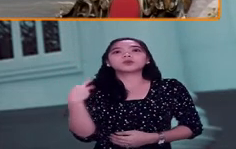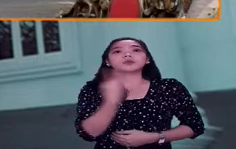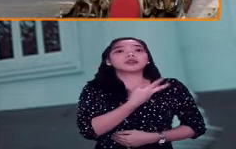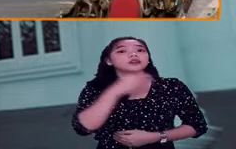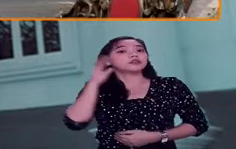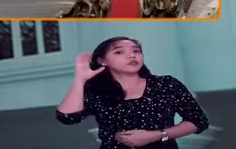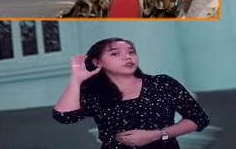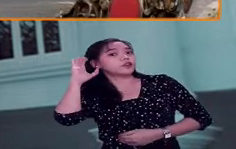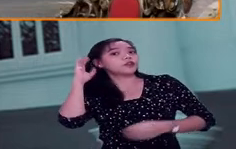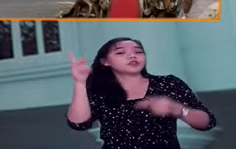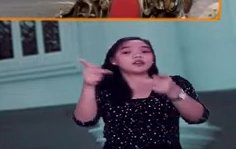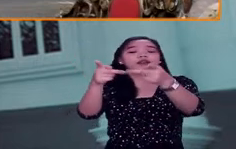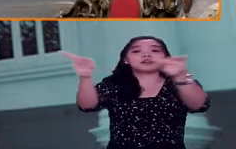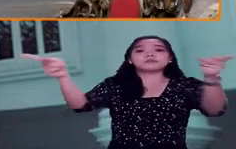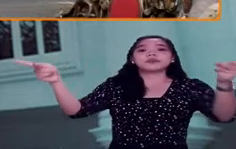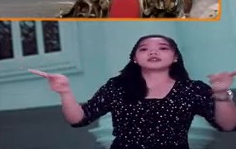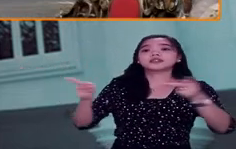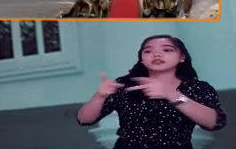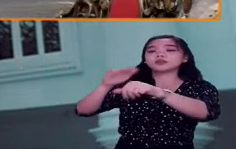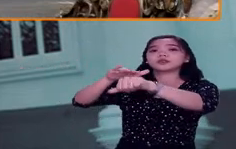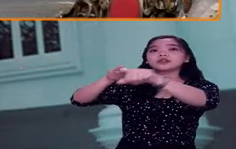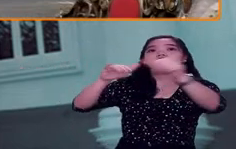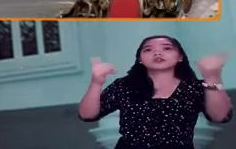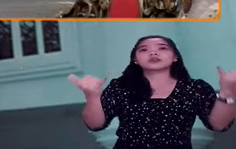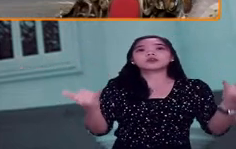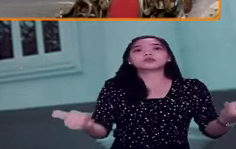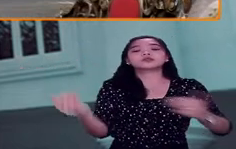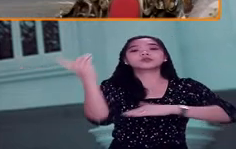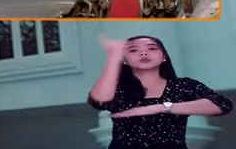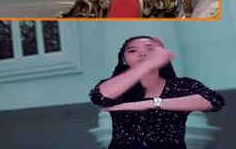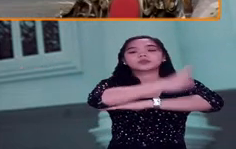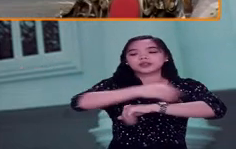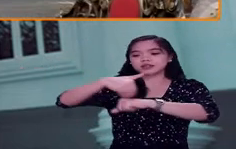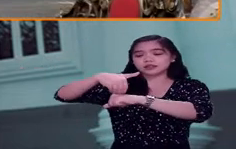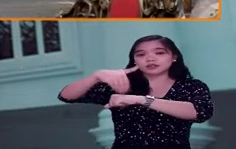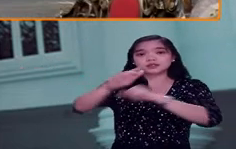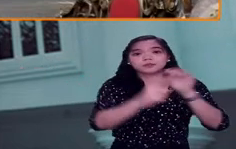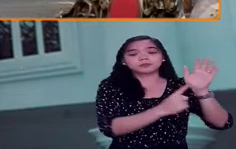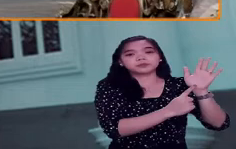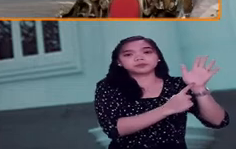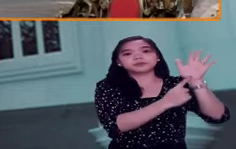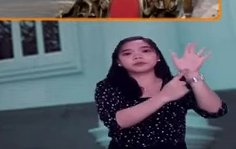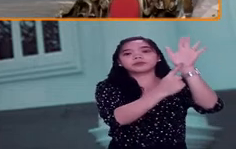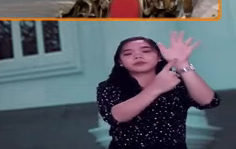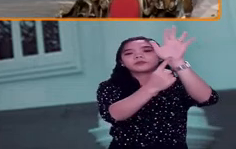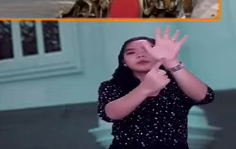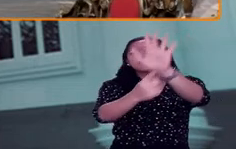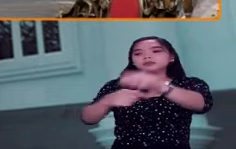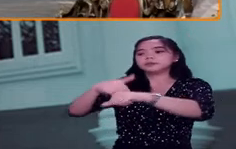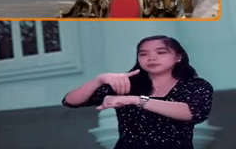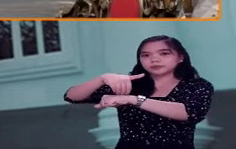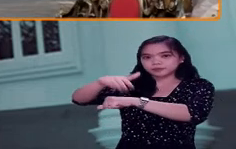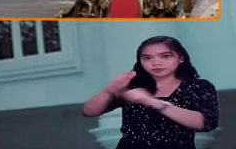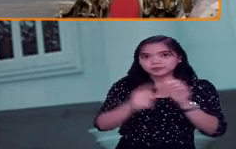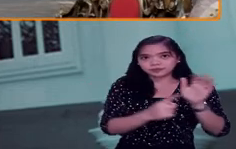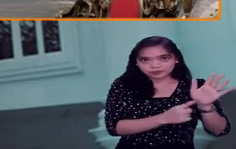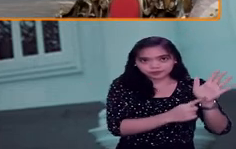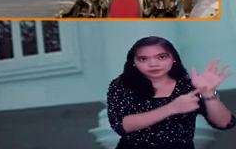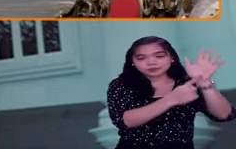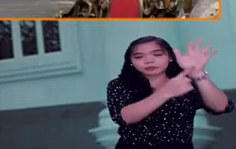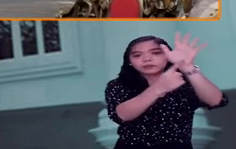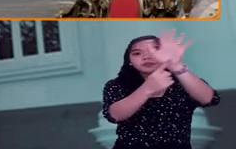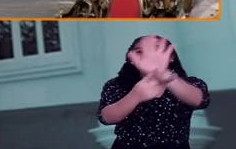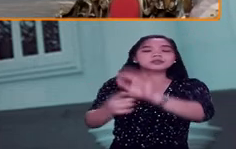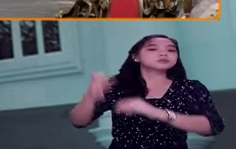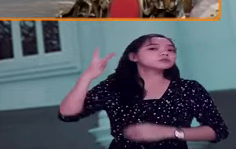forevermore. We have heard the Macedonian call today. Send the light, send